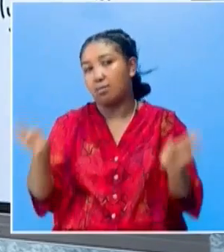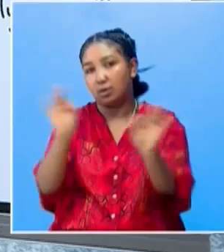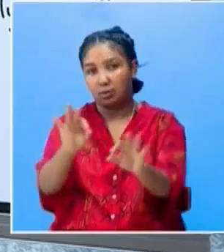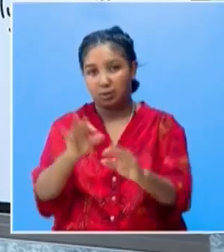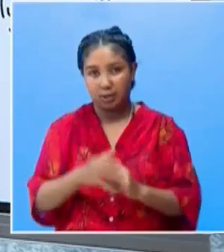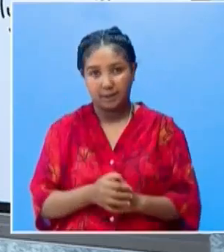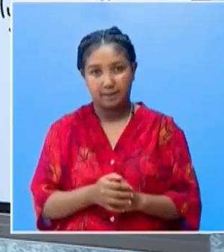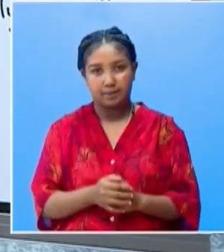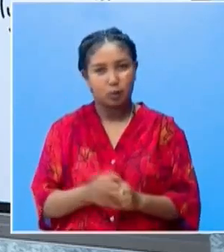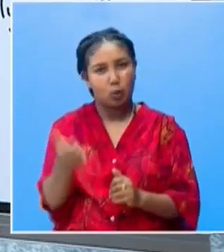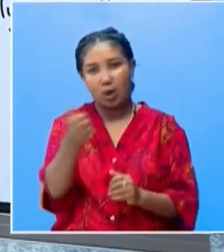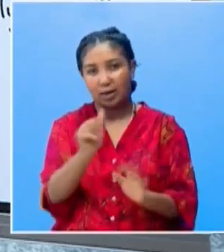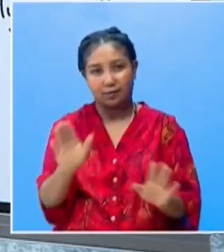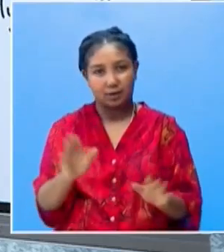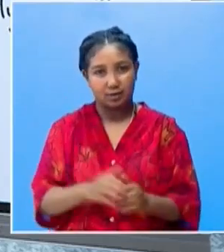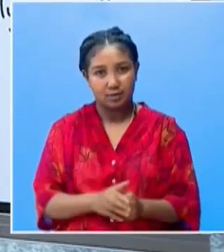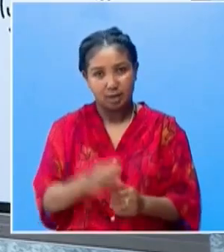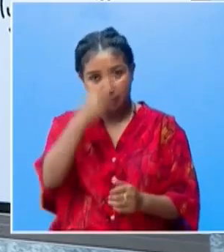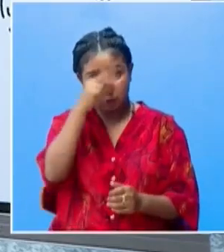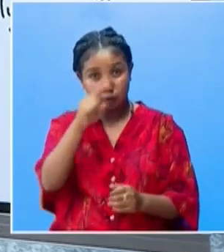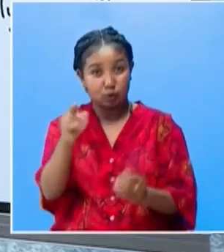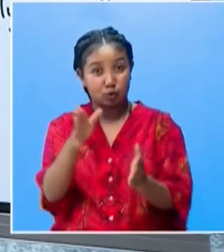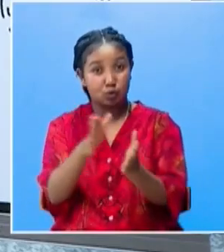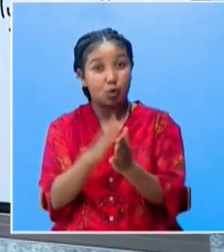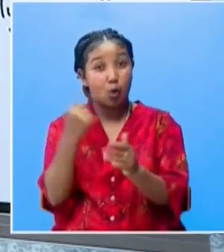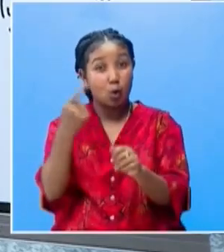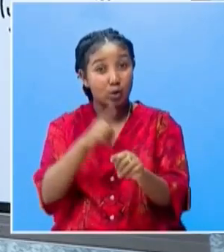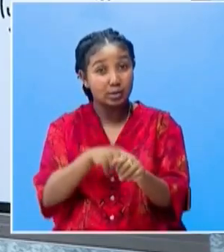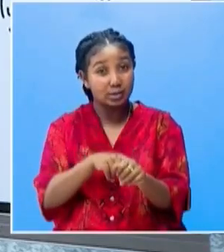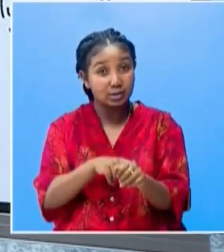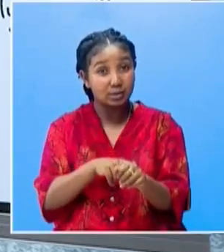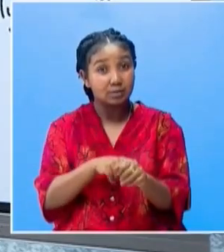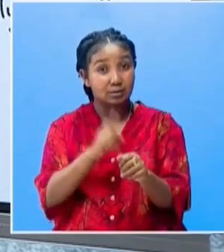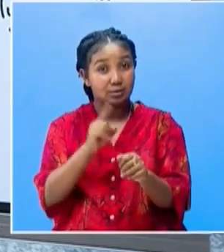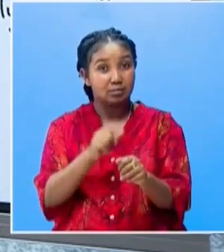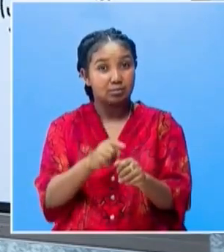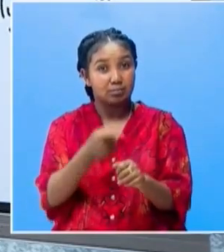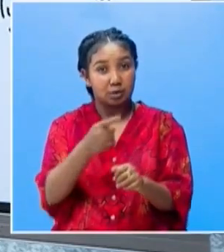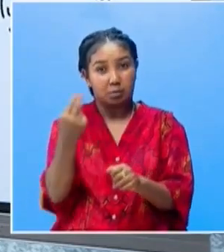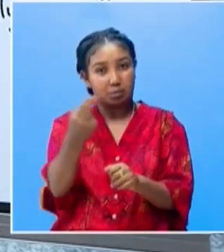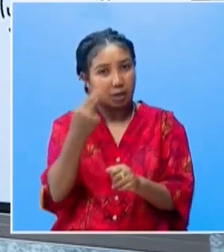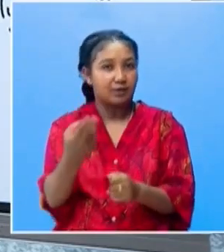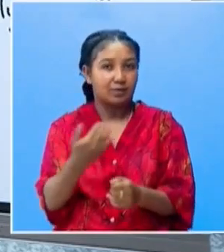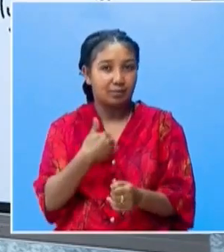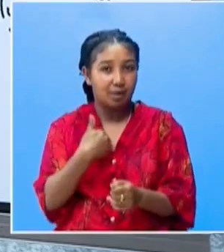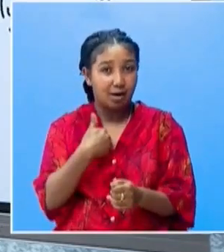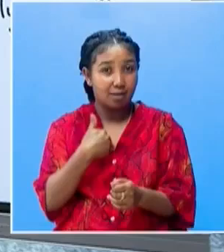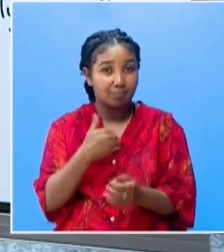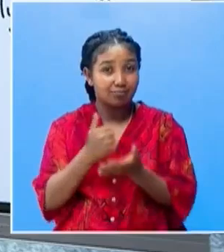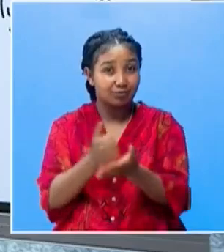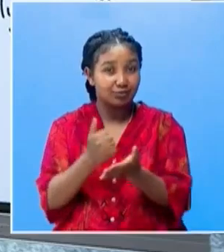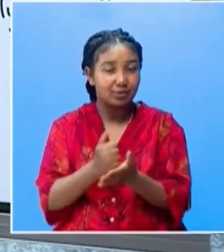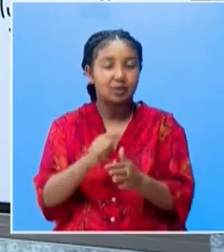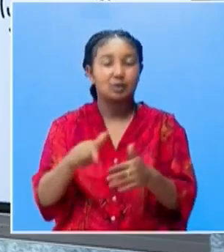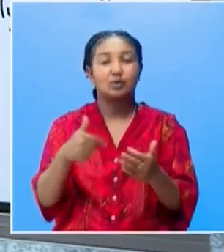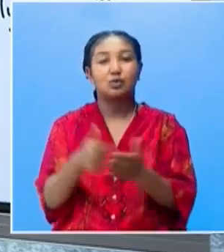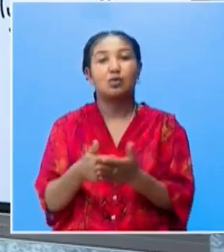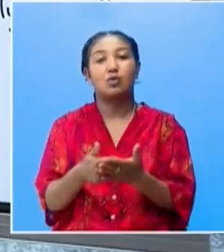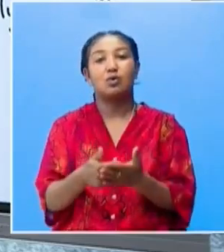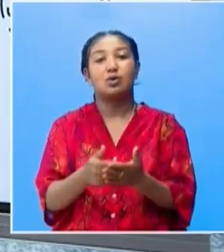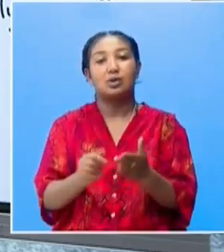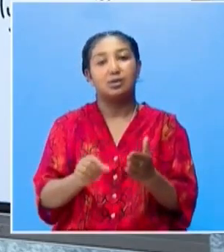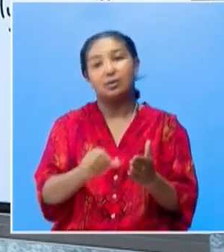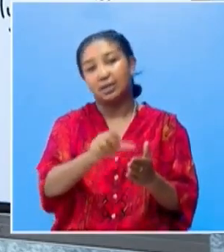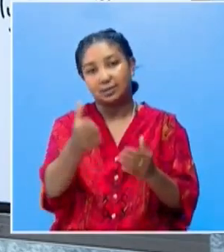is. Yes? Because your school always comes or stands in your benefit. Right? Okay, let's go to the